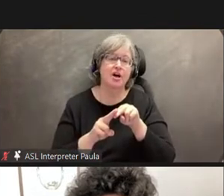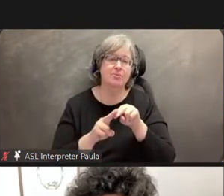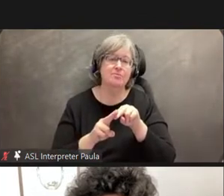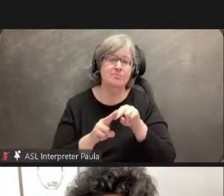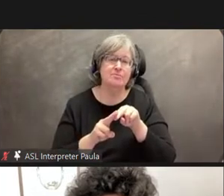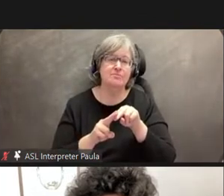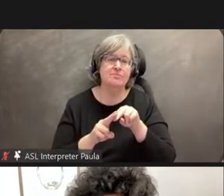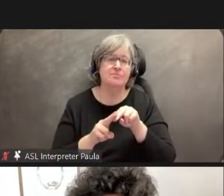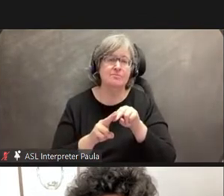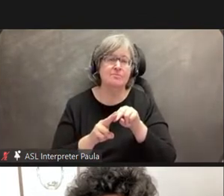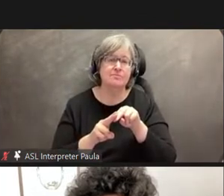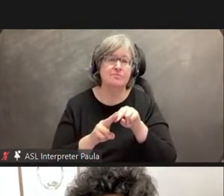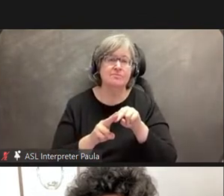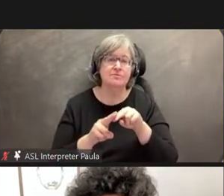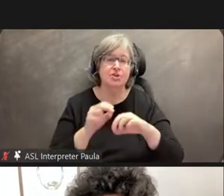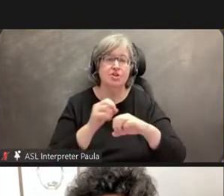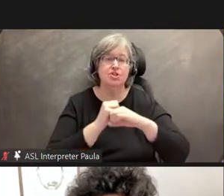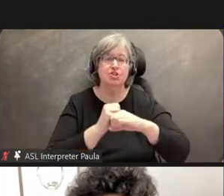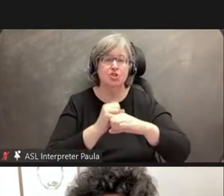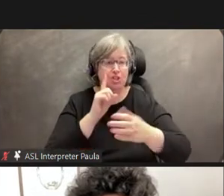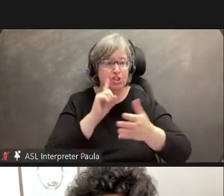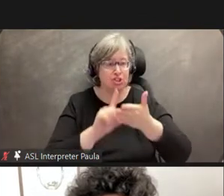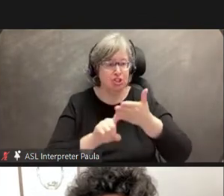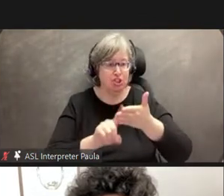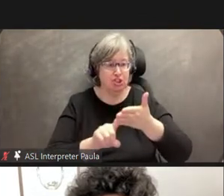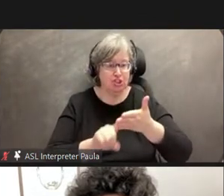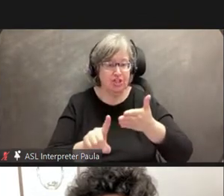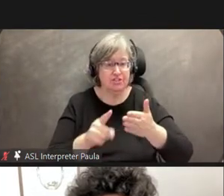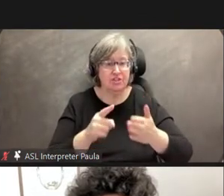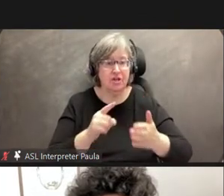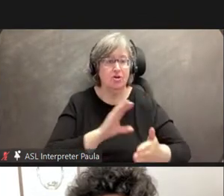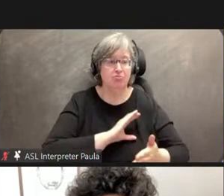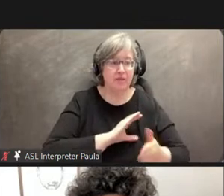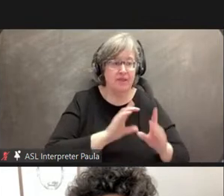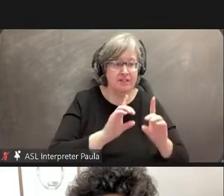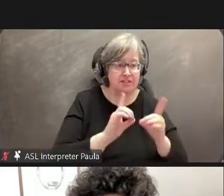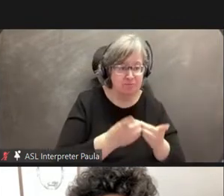the amount of security checks done by the police department